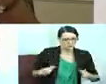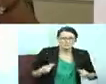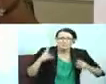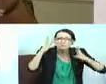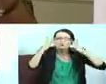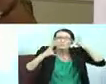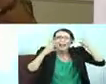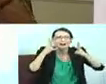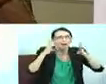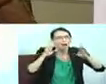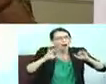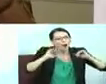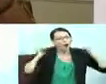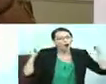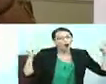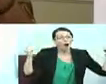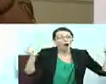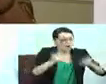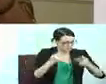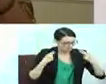humanity,